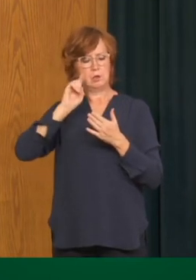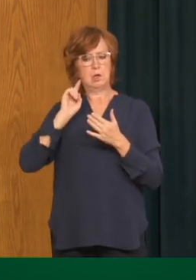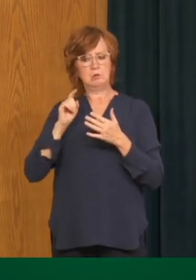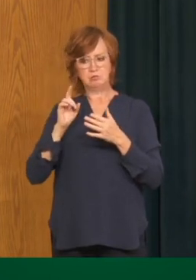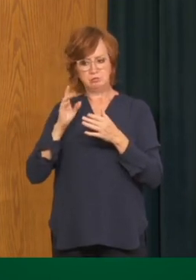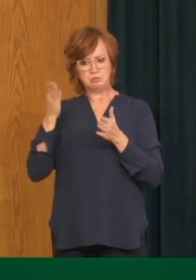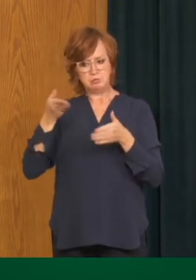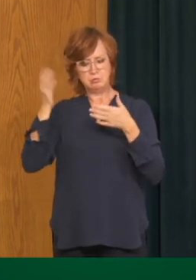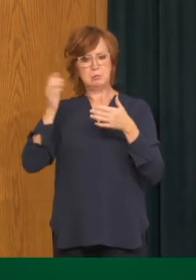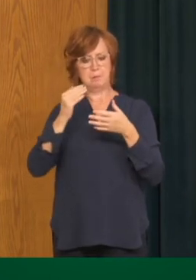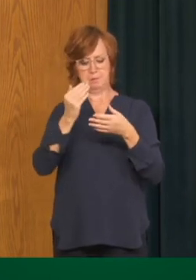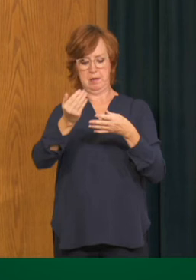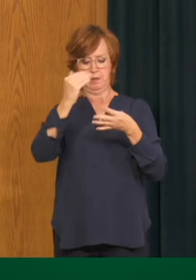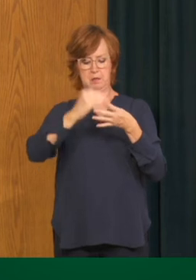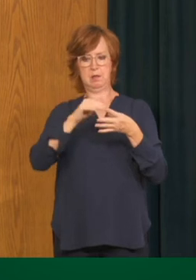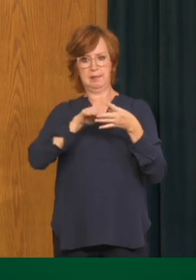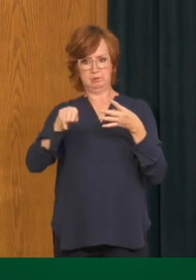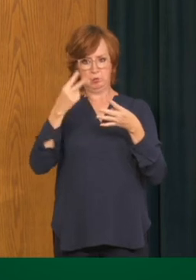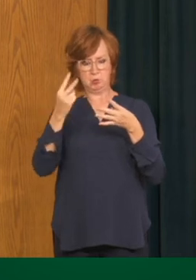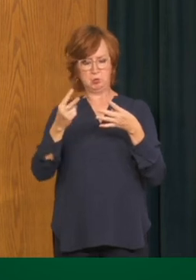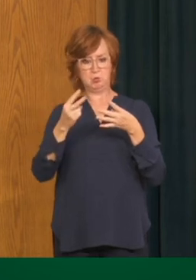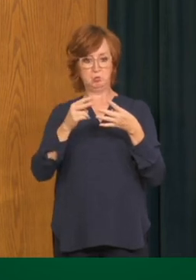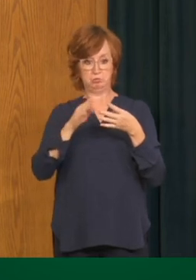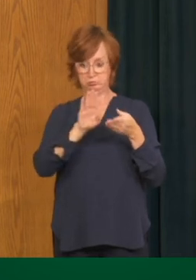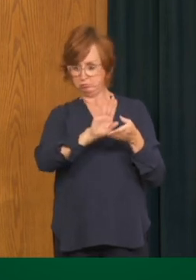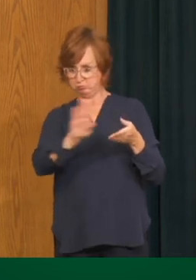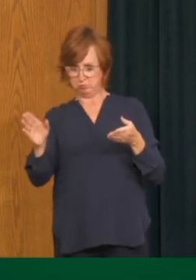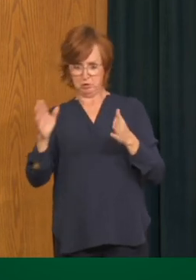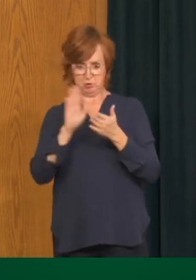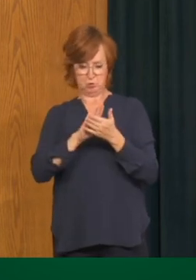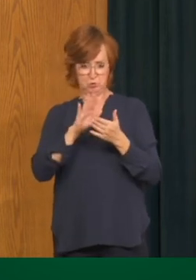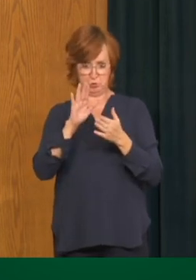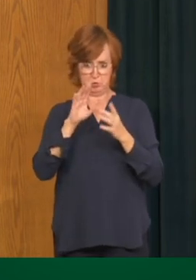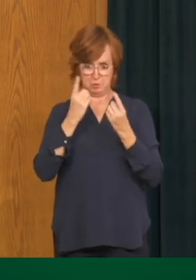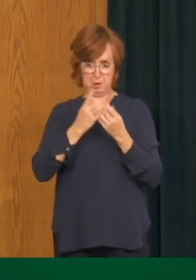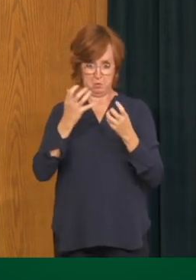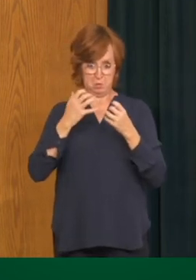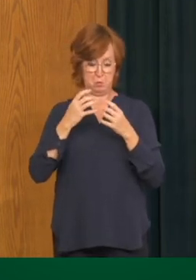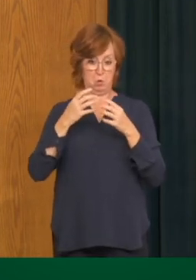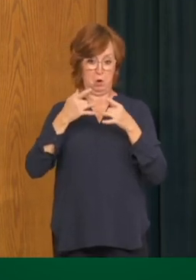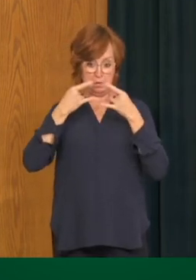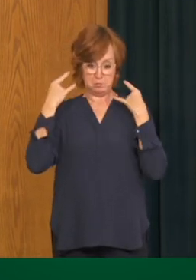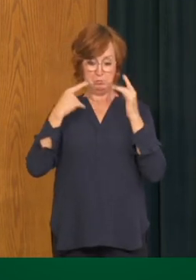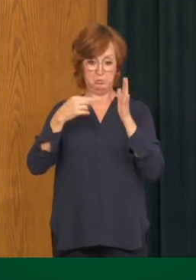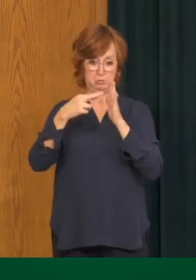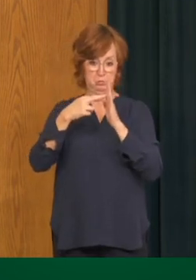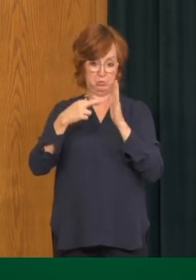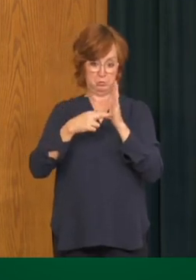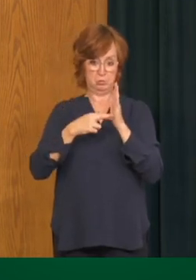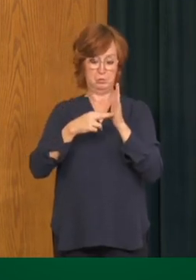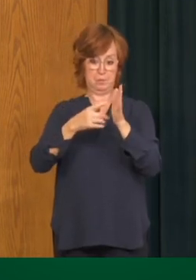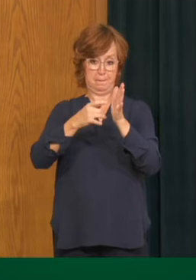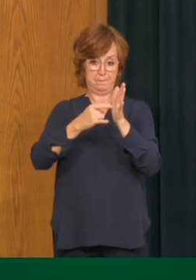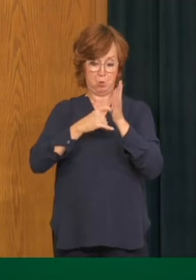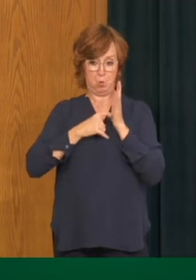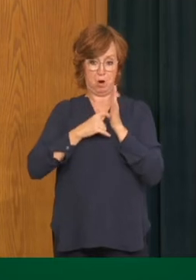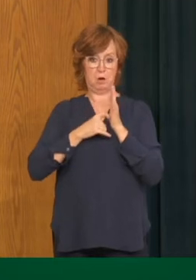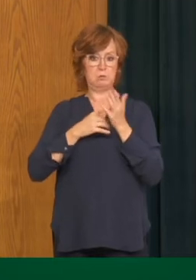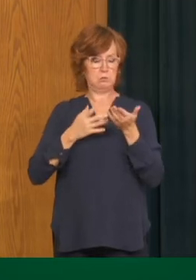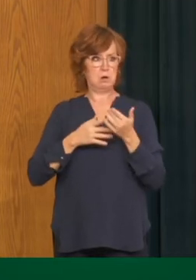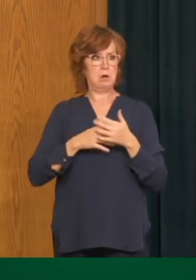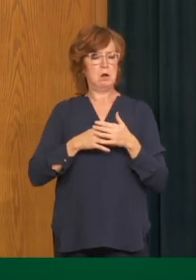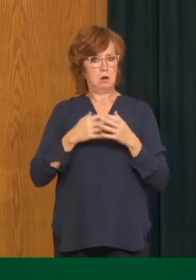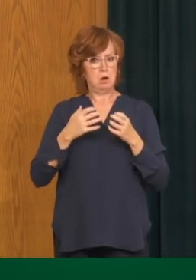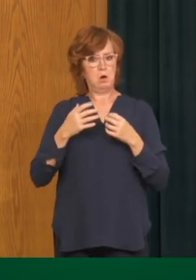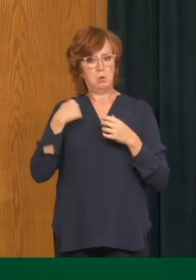then consider mandatory masking policies if they should choose. We've seen school divisions that have enacted masking policies, I believe from